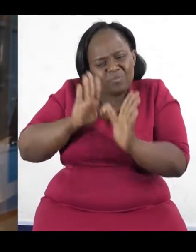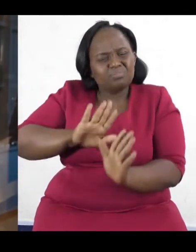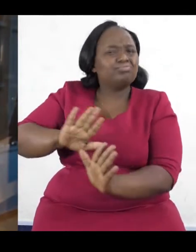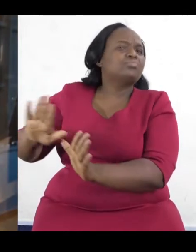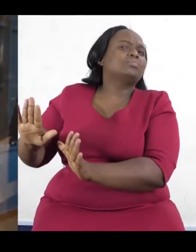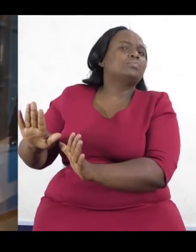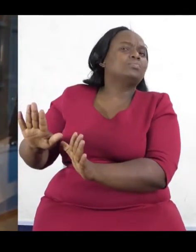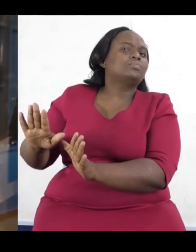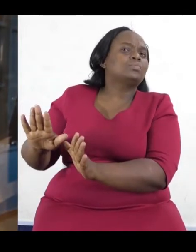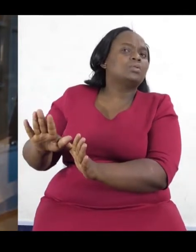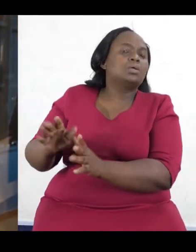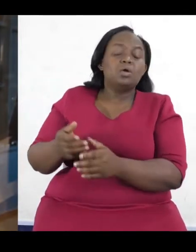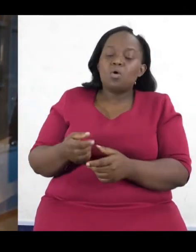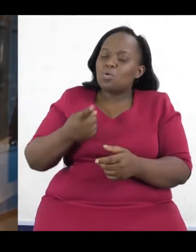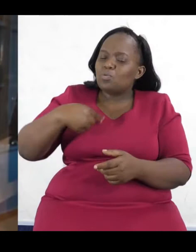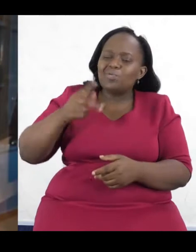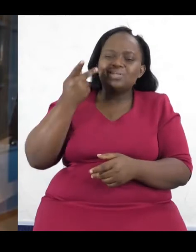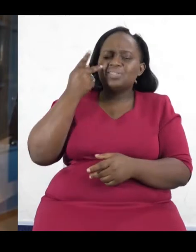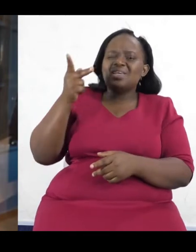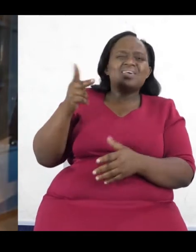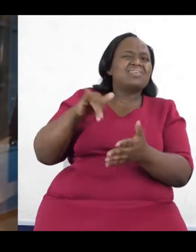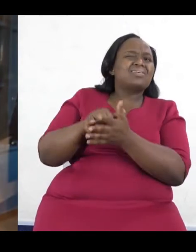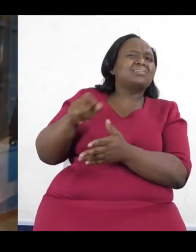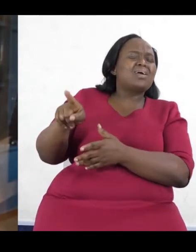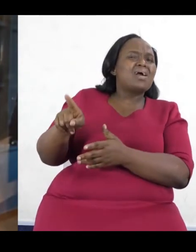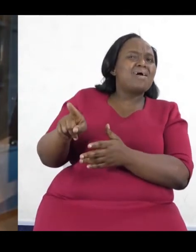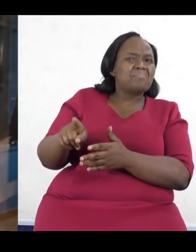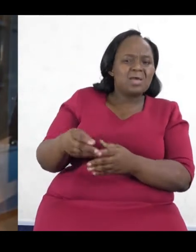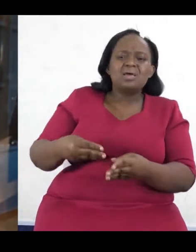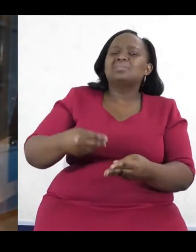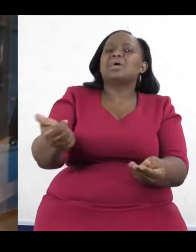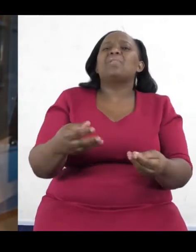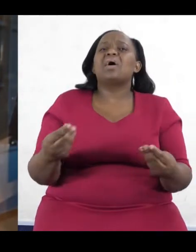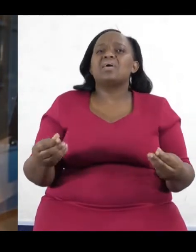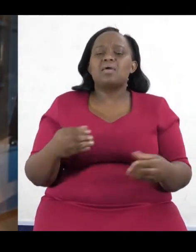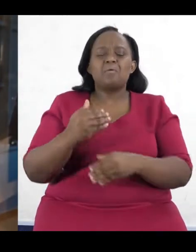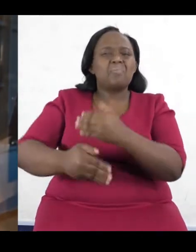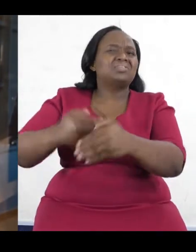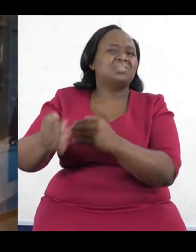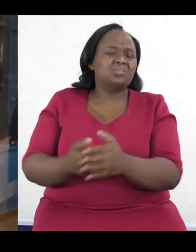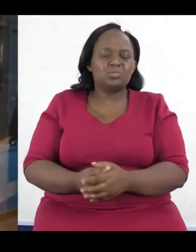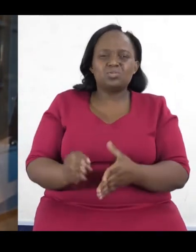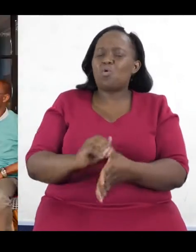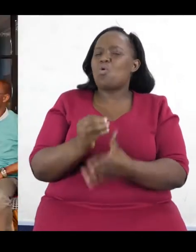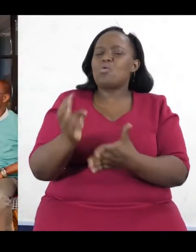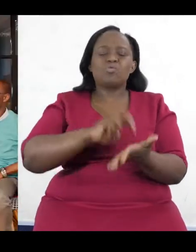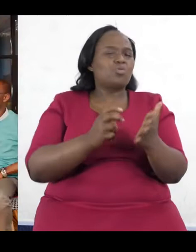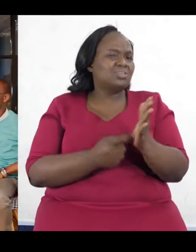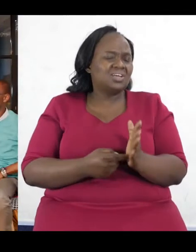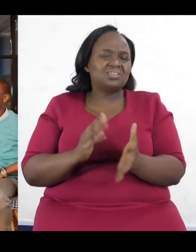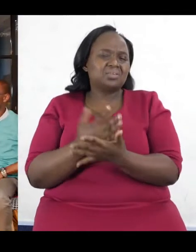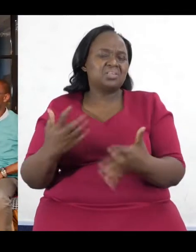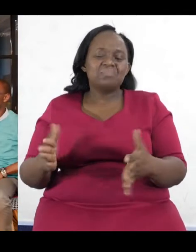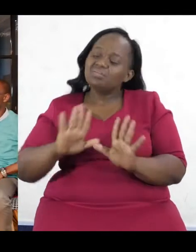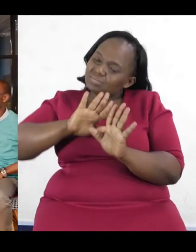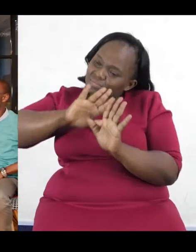off. Let's not see them. They are the ones who are supplying materials. They are the ones who are contracting this and that. Let them keep